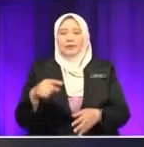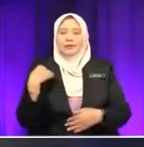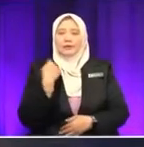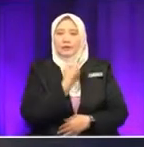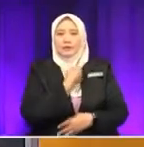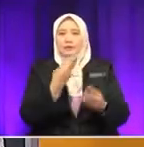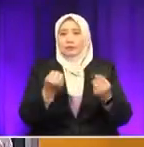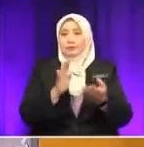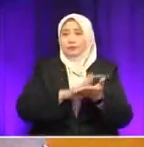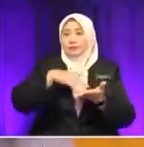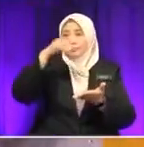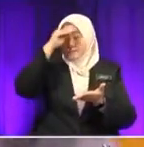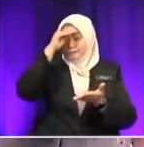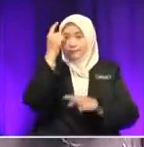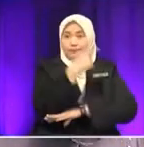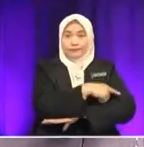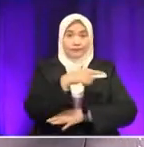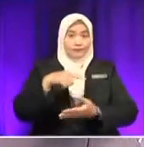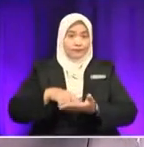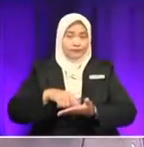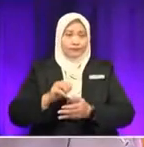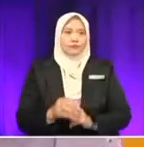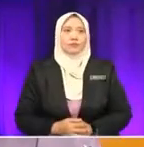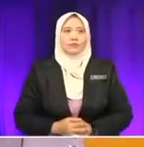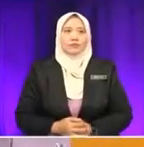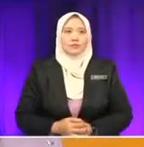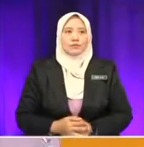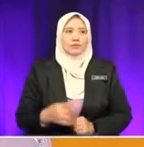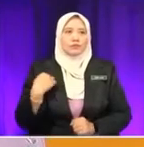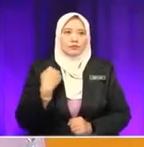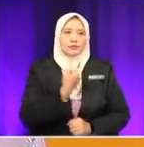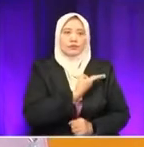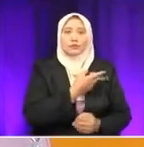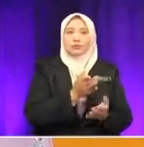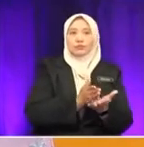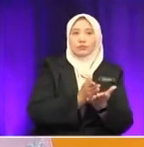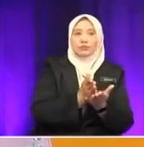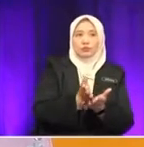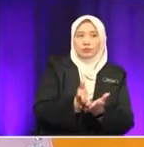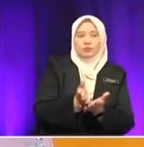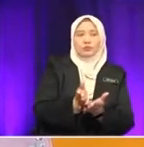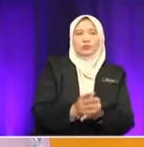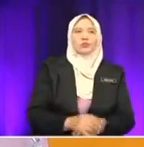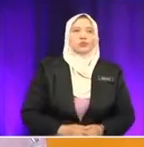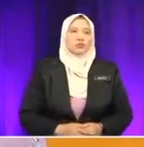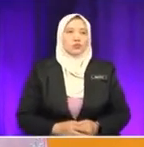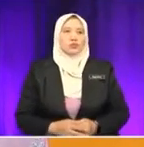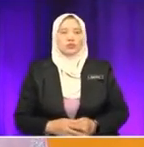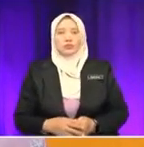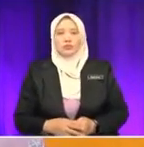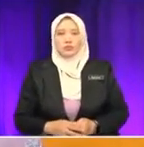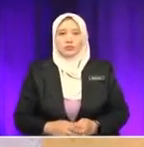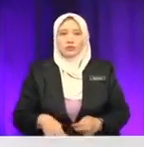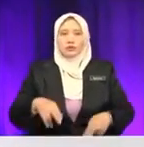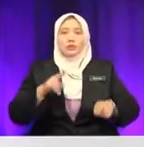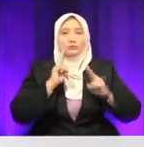thank you. So, girls and boys, viewers out there, let me just proceed you to the next speaking part, which is the most